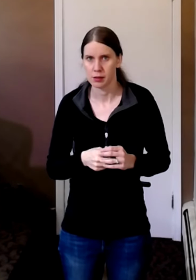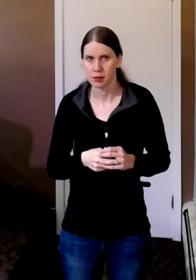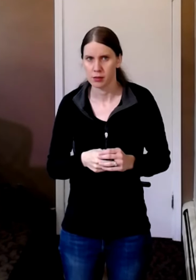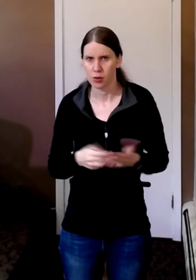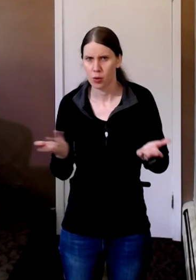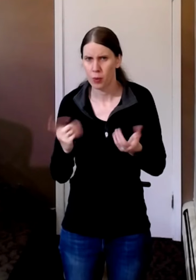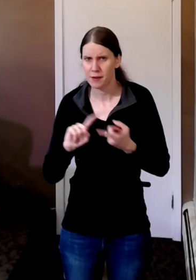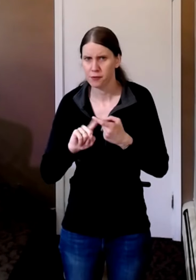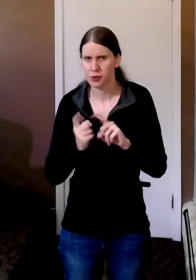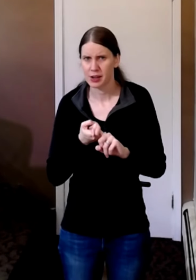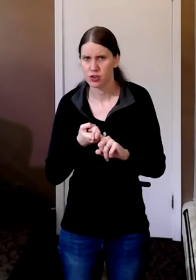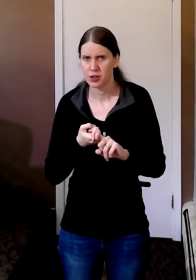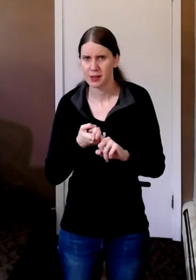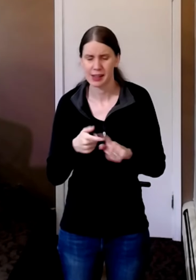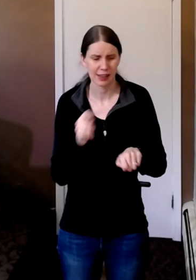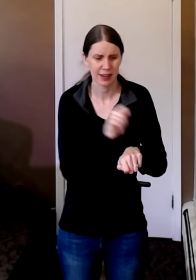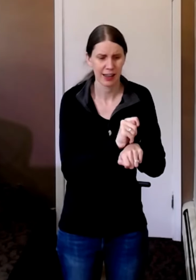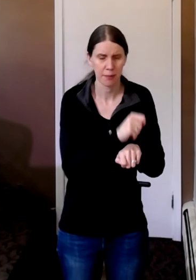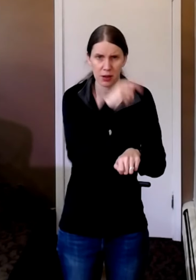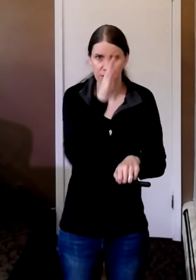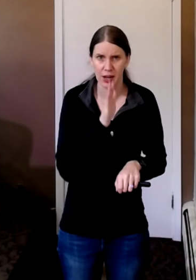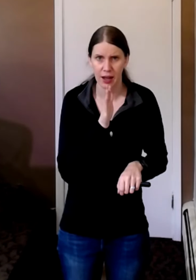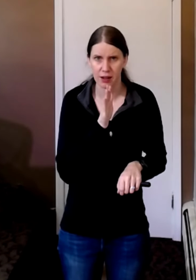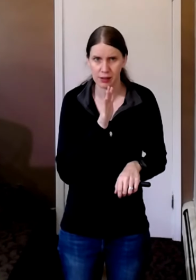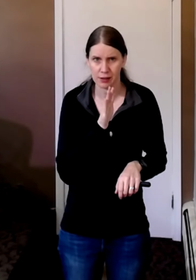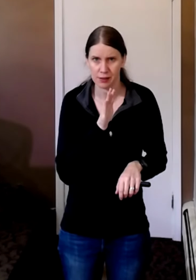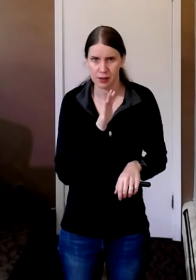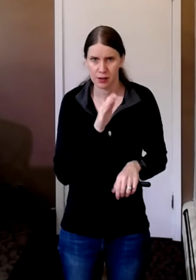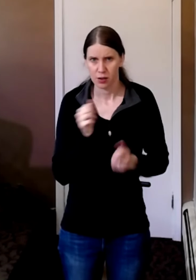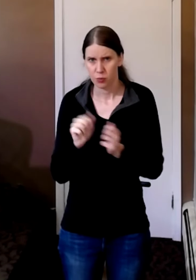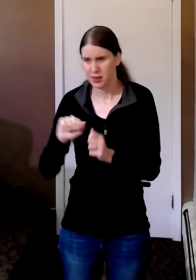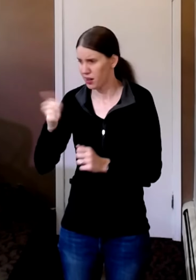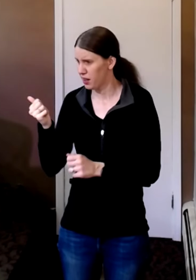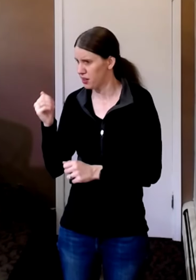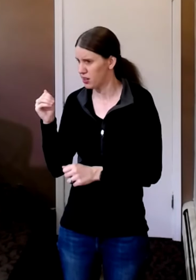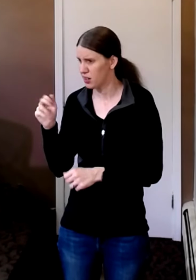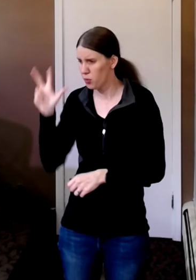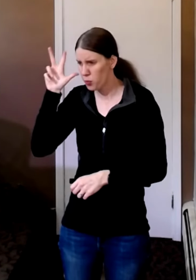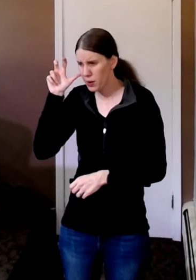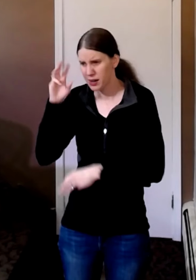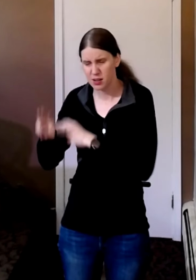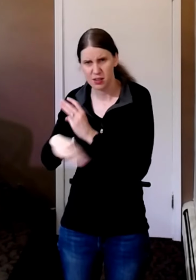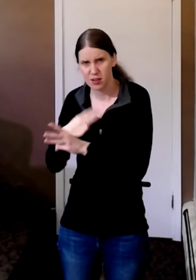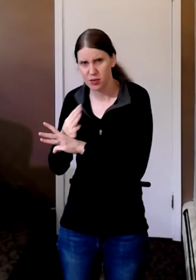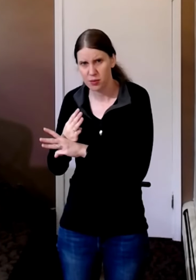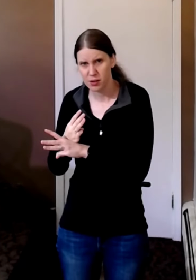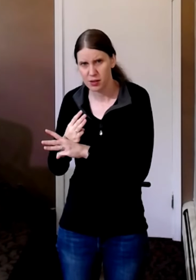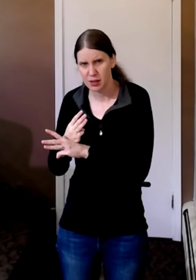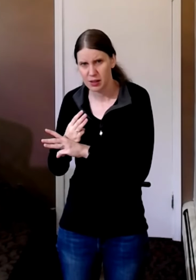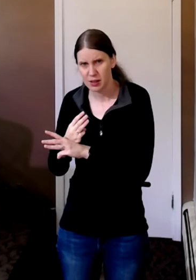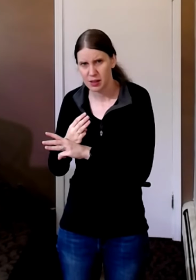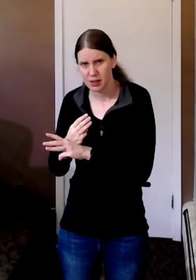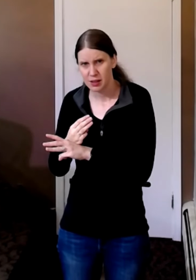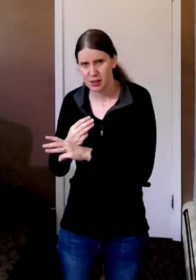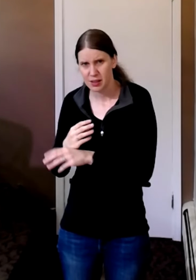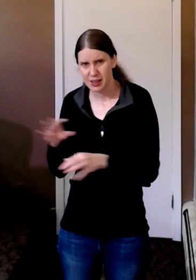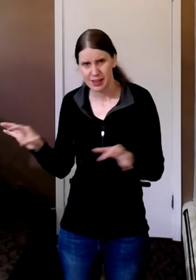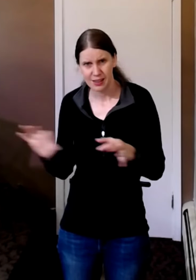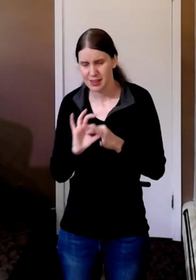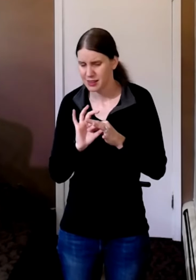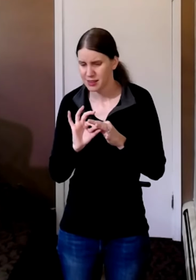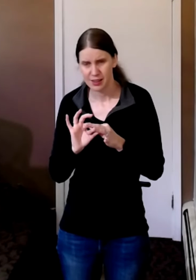what fellowship hath the temple of God with all the wickedness of this world and Satan's ways? It doesn't